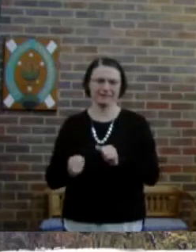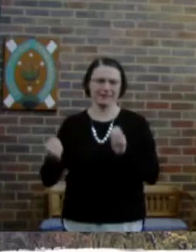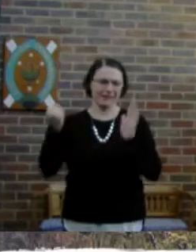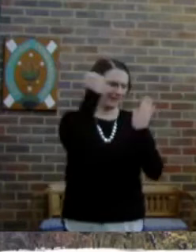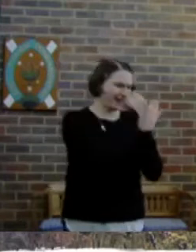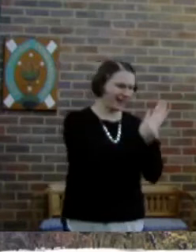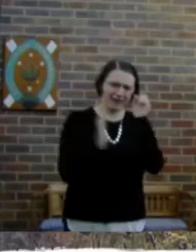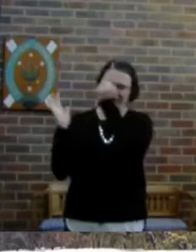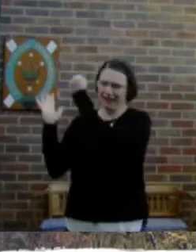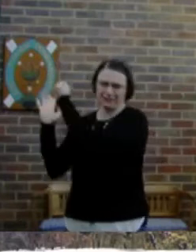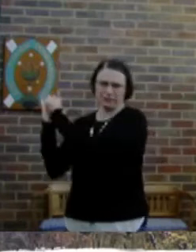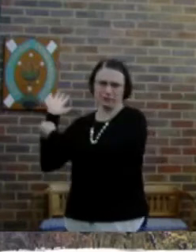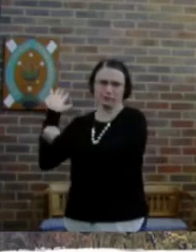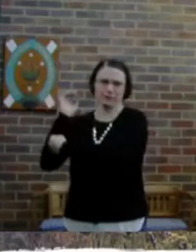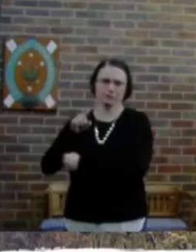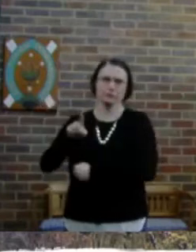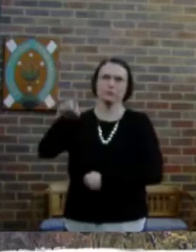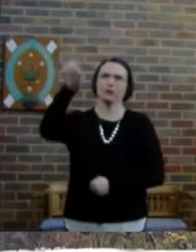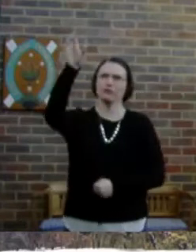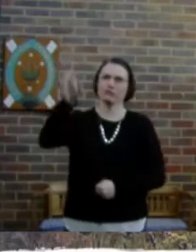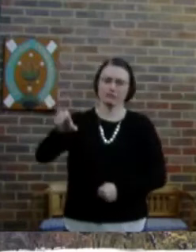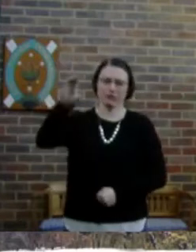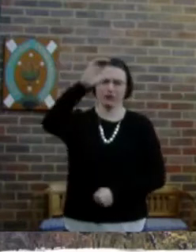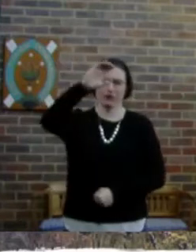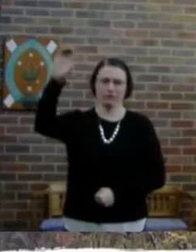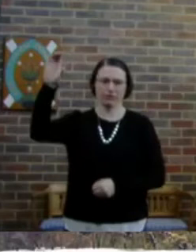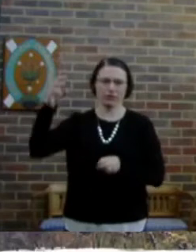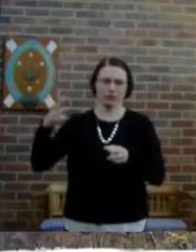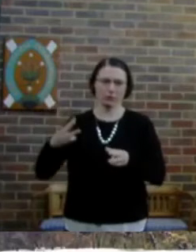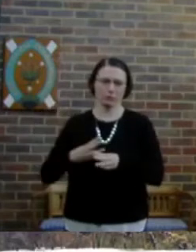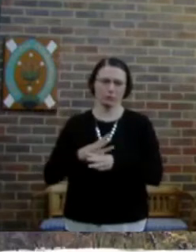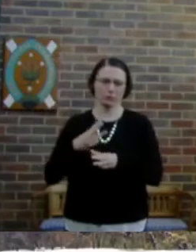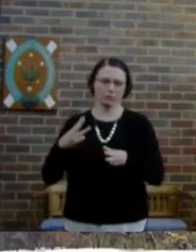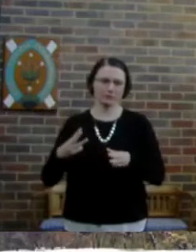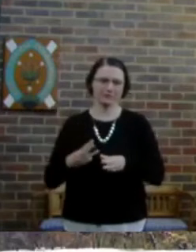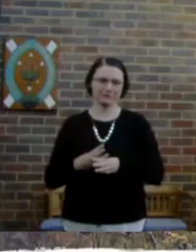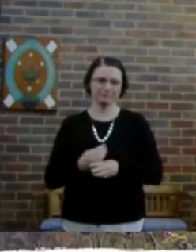Nailed to a cross of food